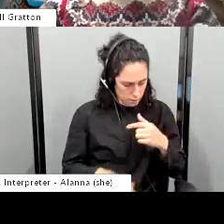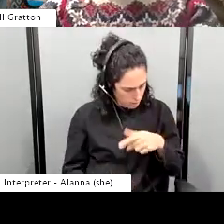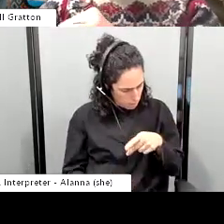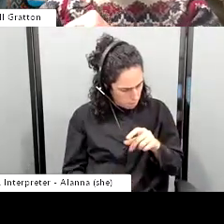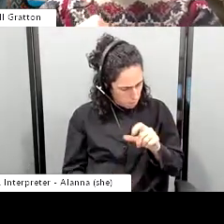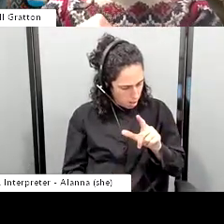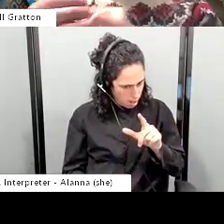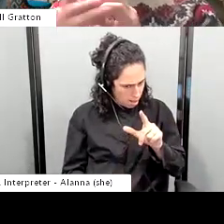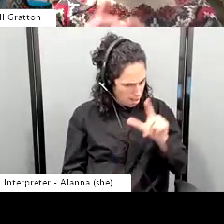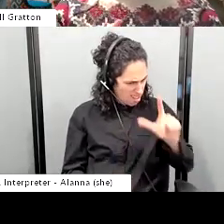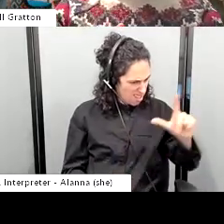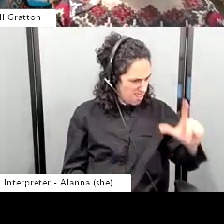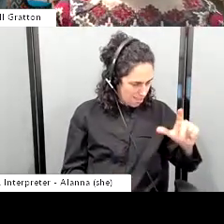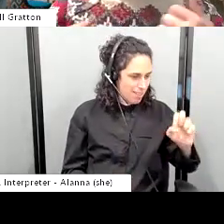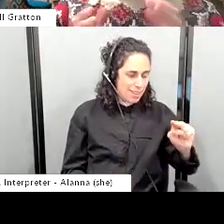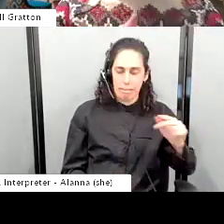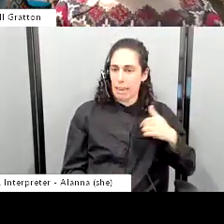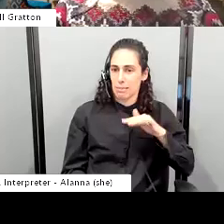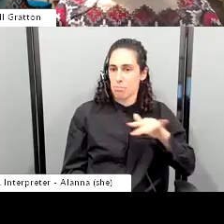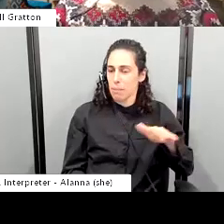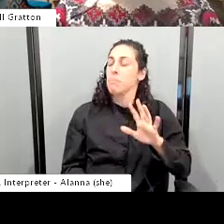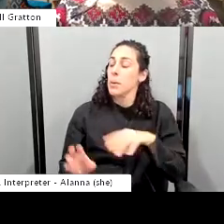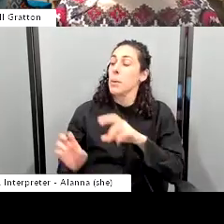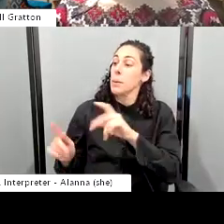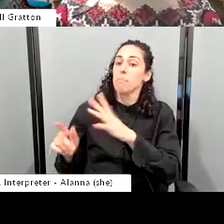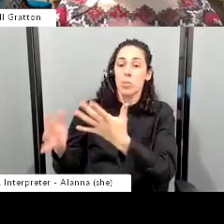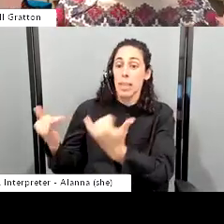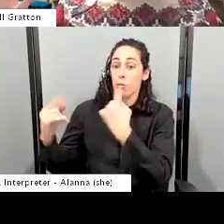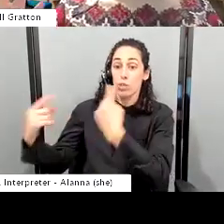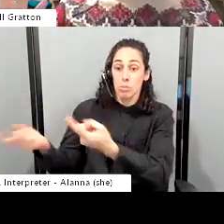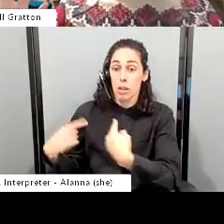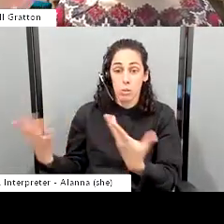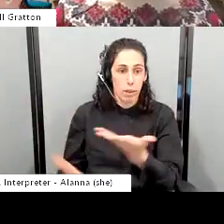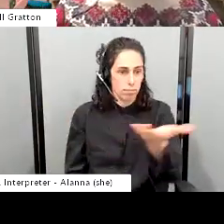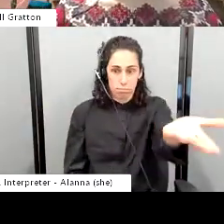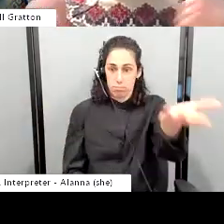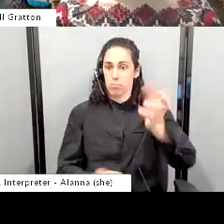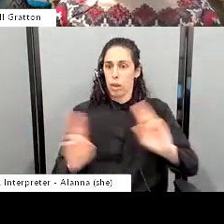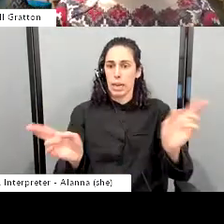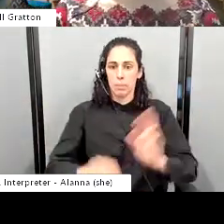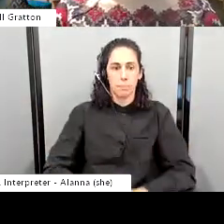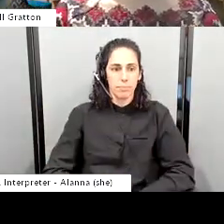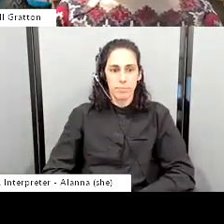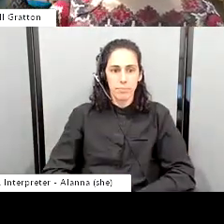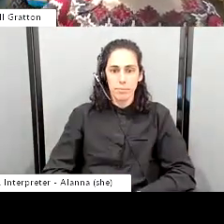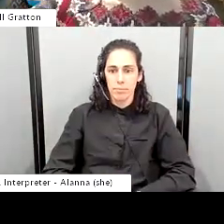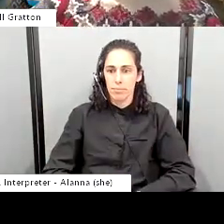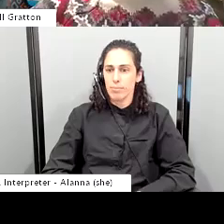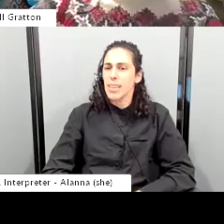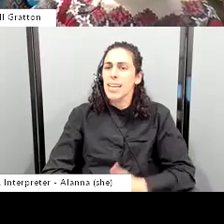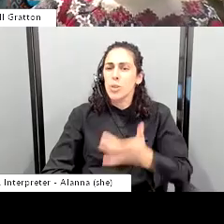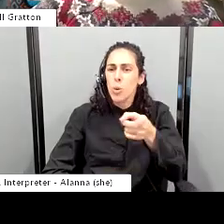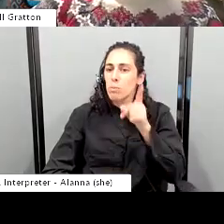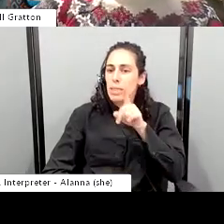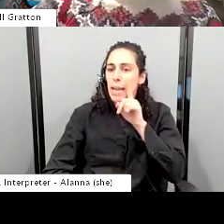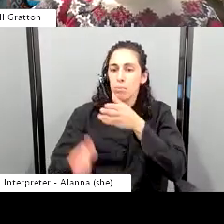pollinators. Here we go. So ChatGPT says, like, like a person responding to my question. It